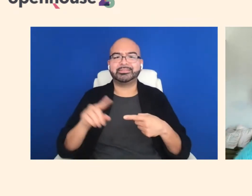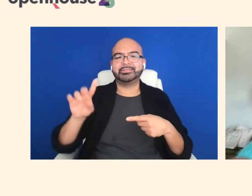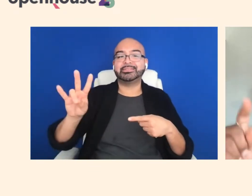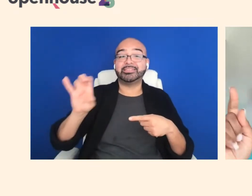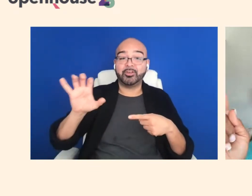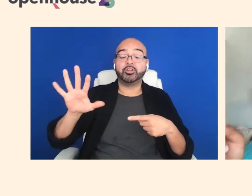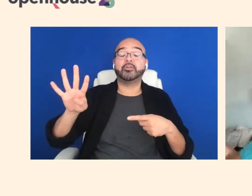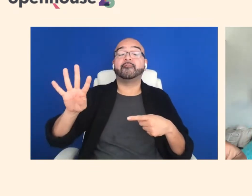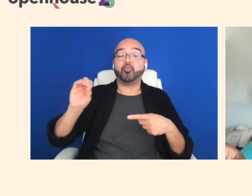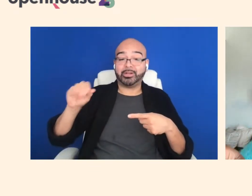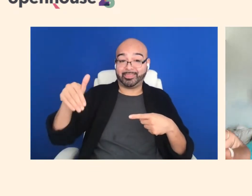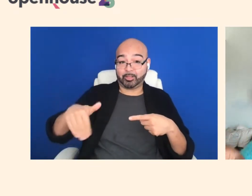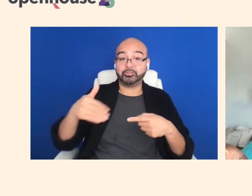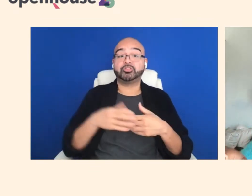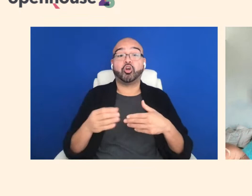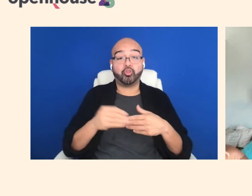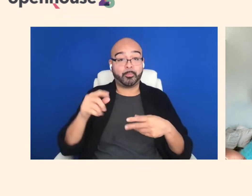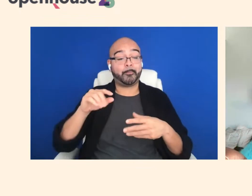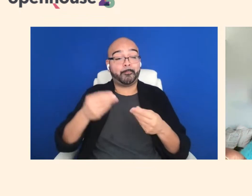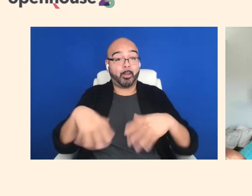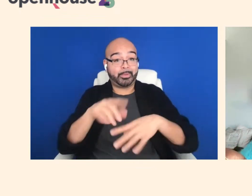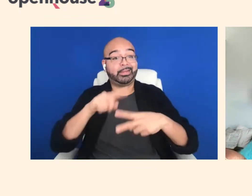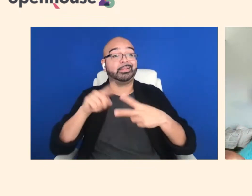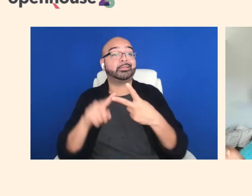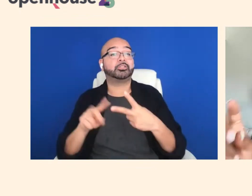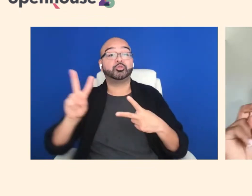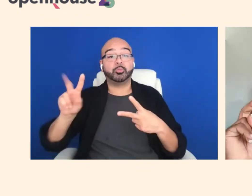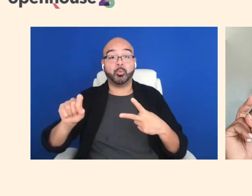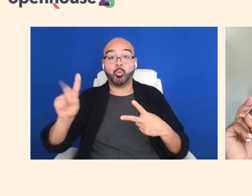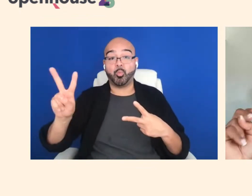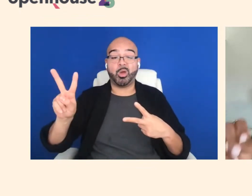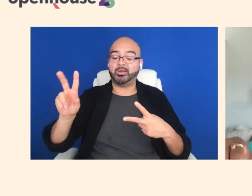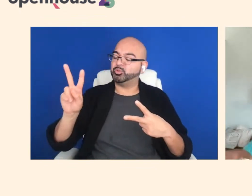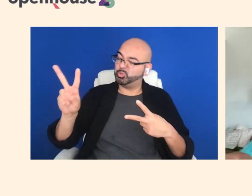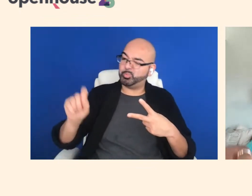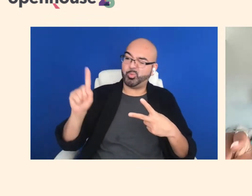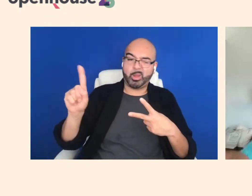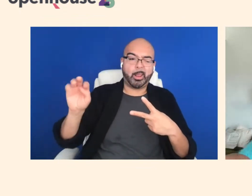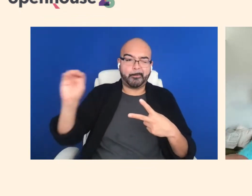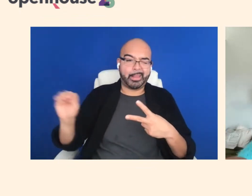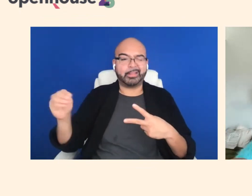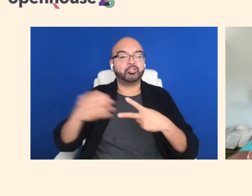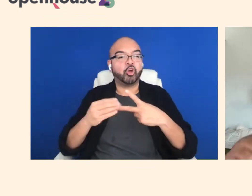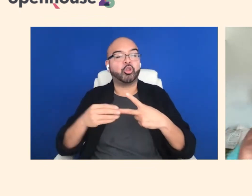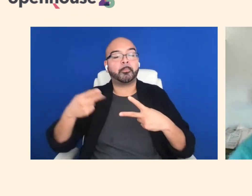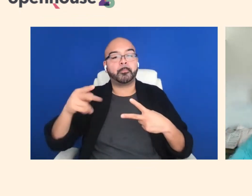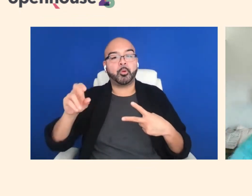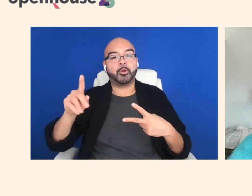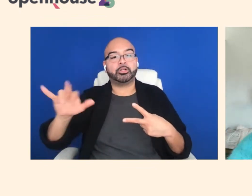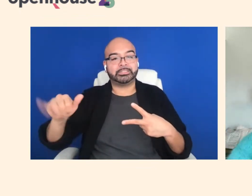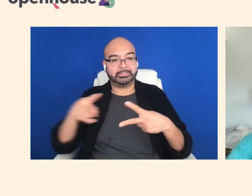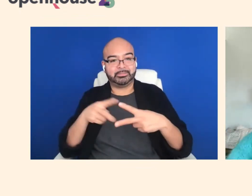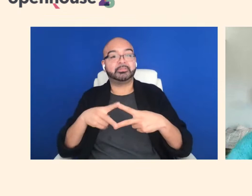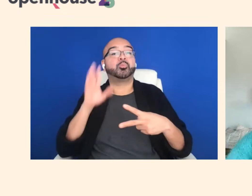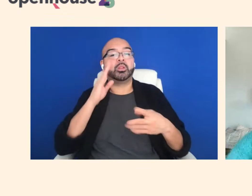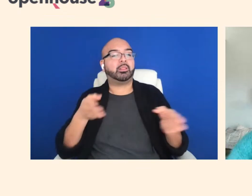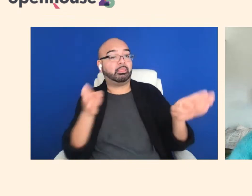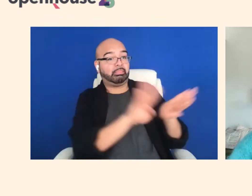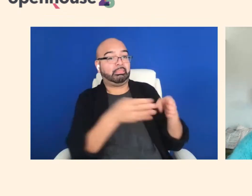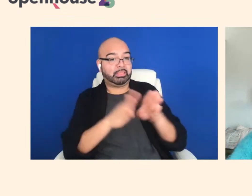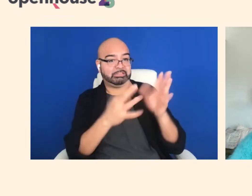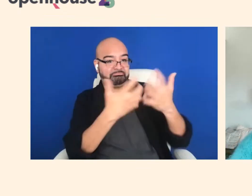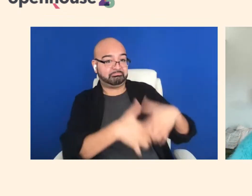$740,000 property and a $2.1 million property. We're going to close in 60 days on 2 properties, but that's after